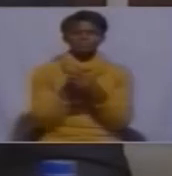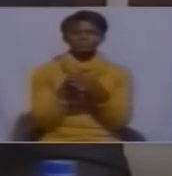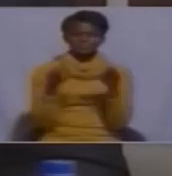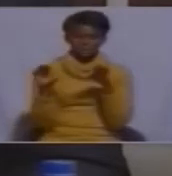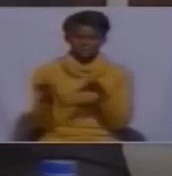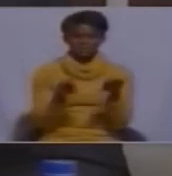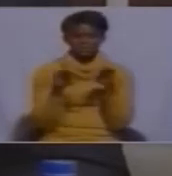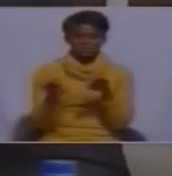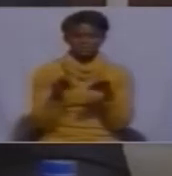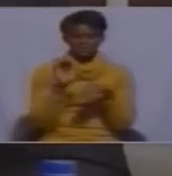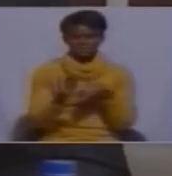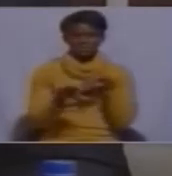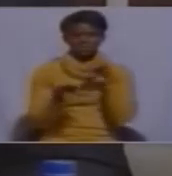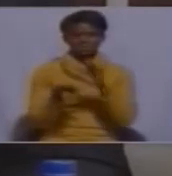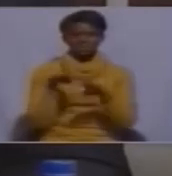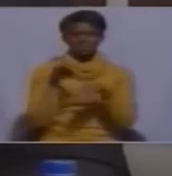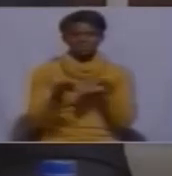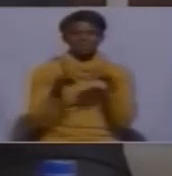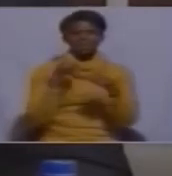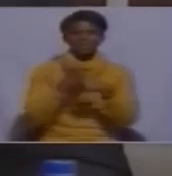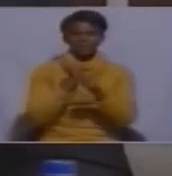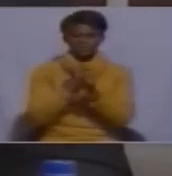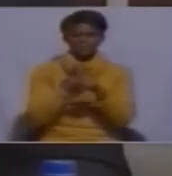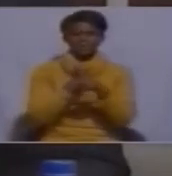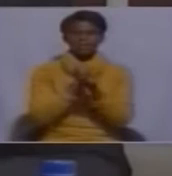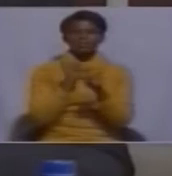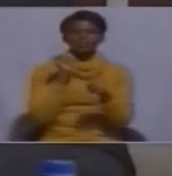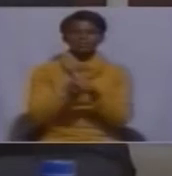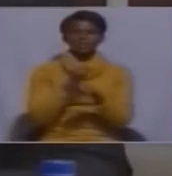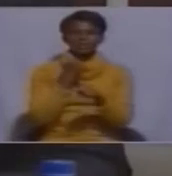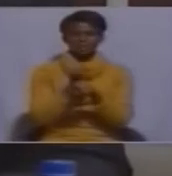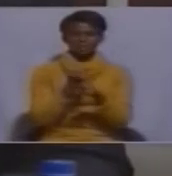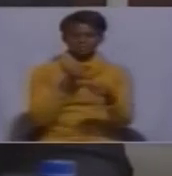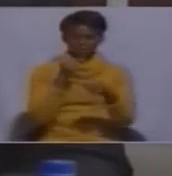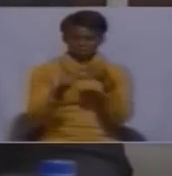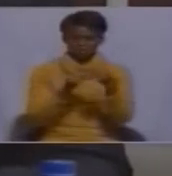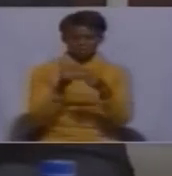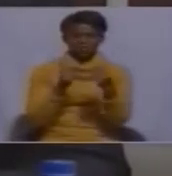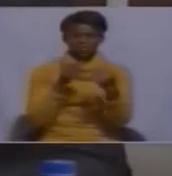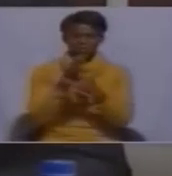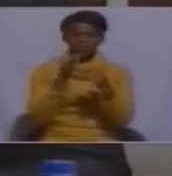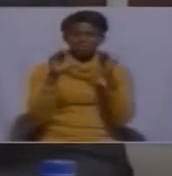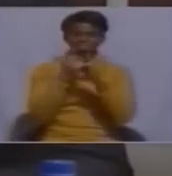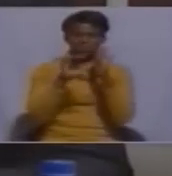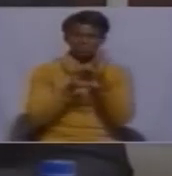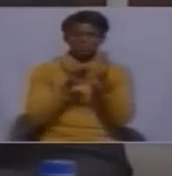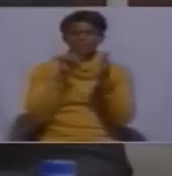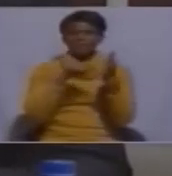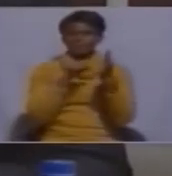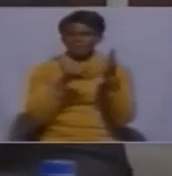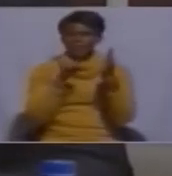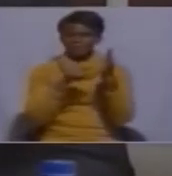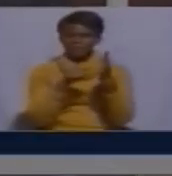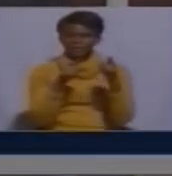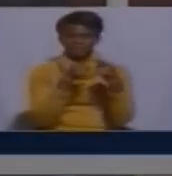actions or steps being taken to make it more operational. For instance, if you go through the Constitution as amended, on